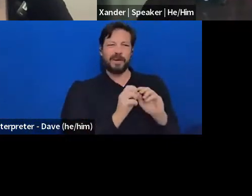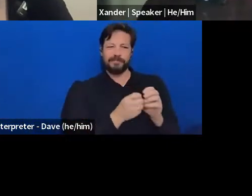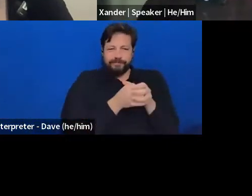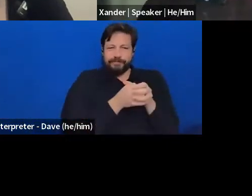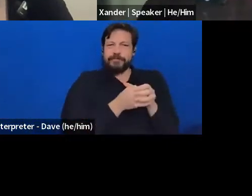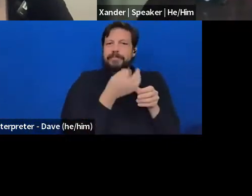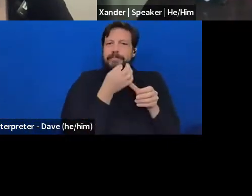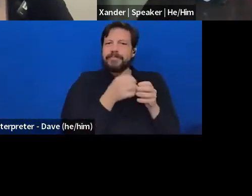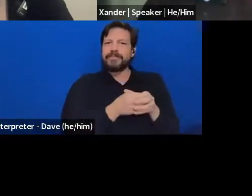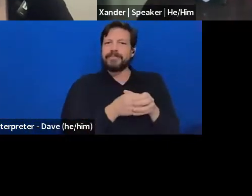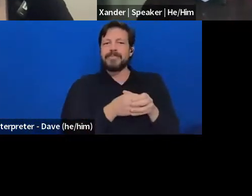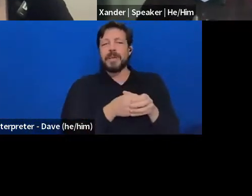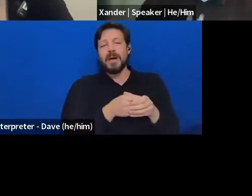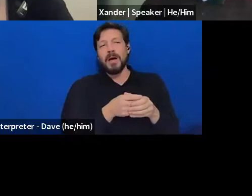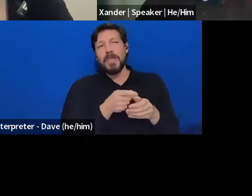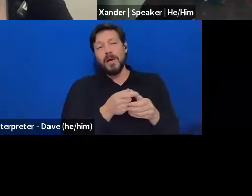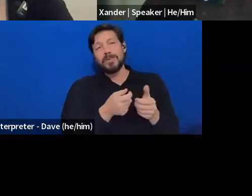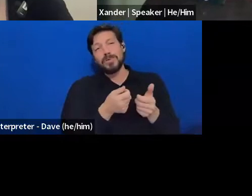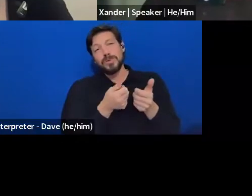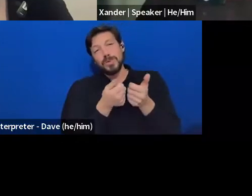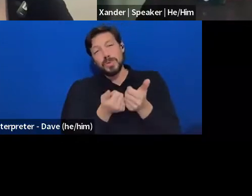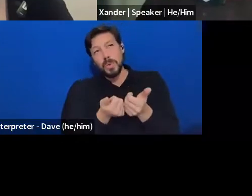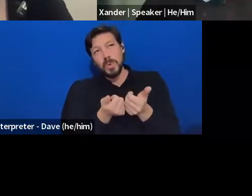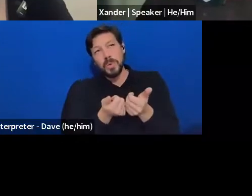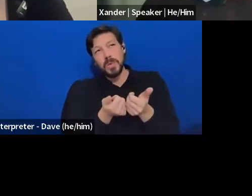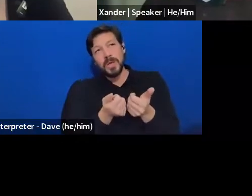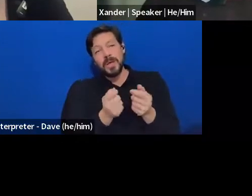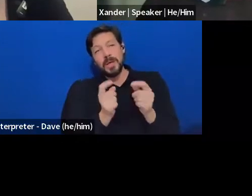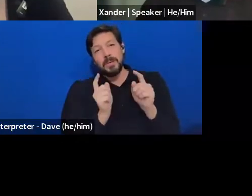that was good, but it felt like the bare minimum,